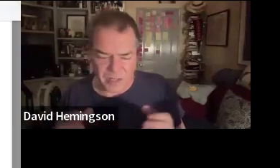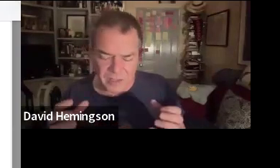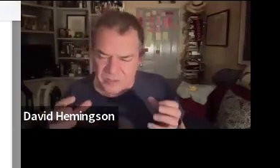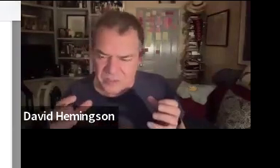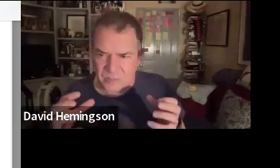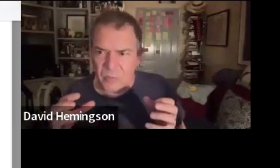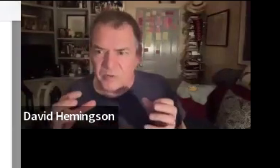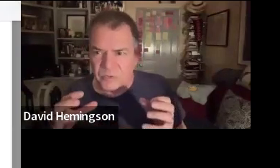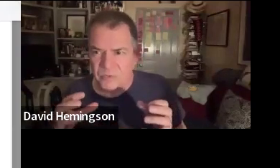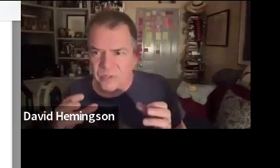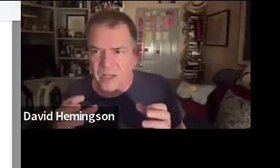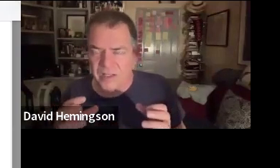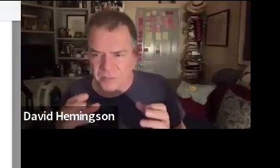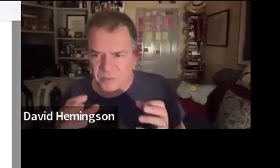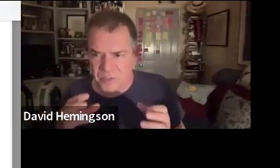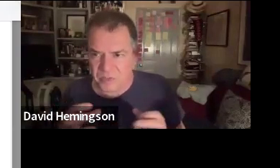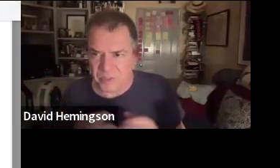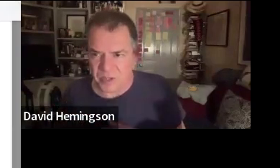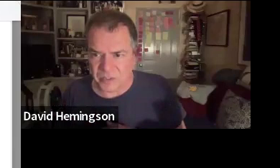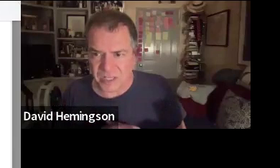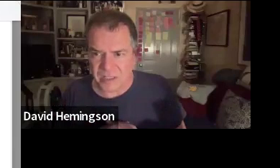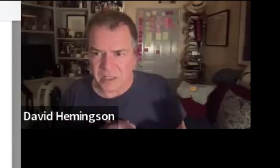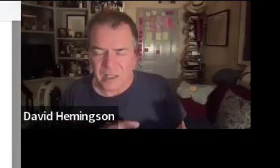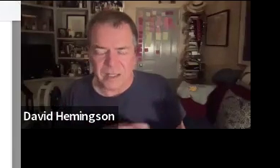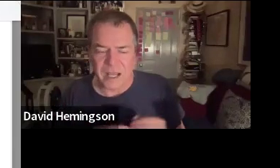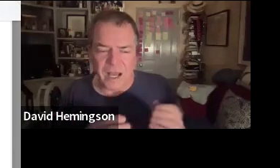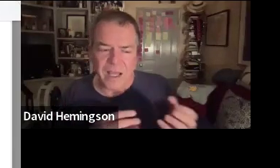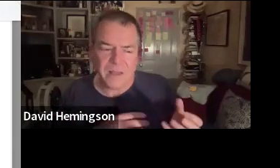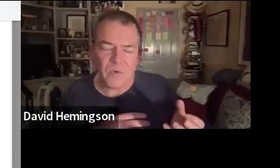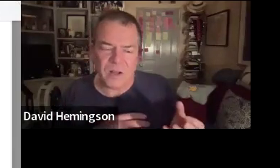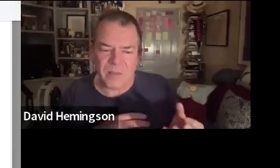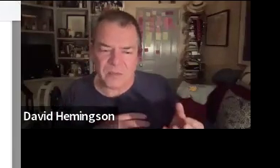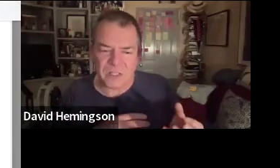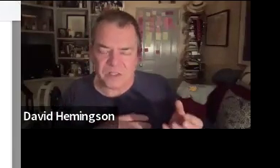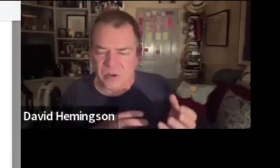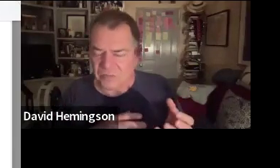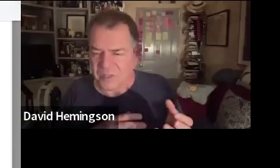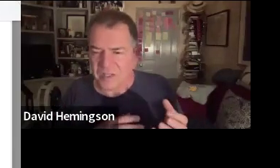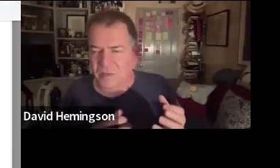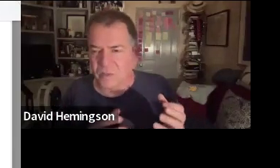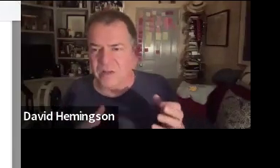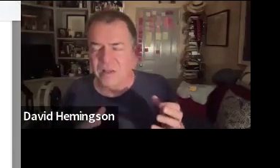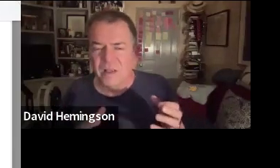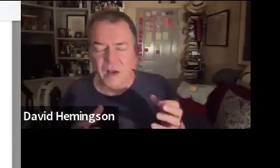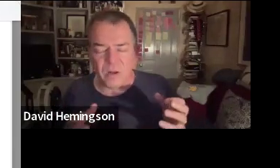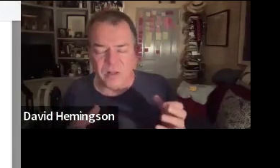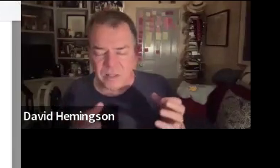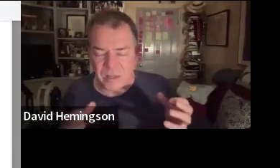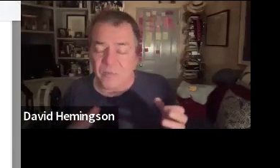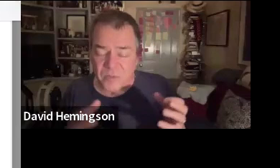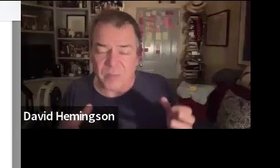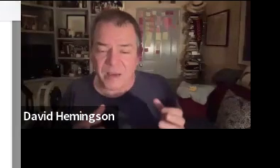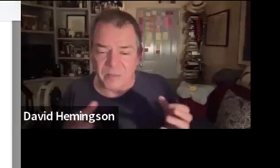time, and there's this moment of real kindness between the two of them and understanding. Like I didn't want to have those kids just gone from the beginning because